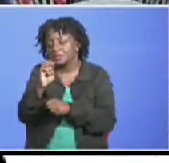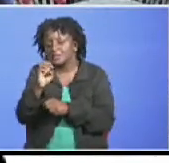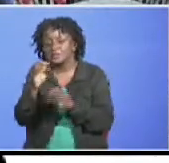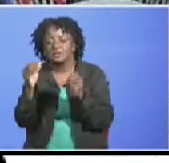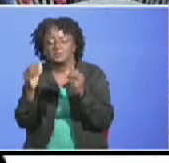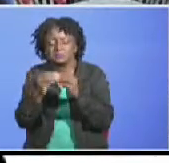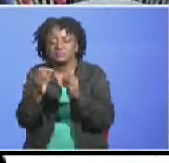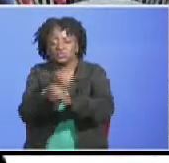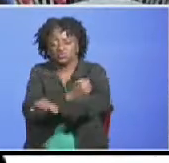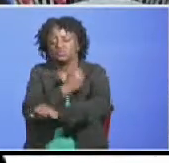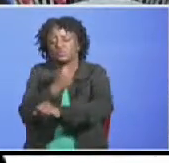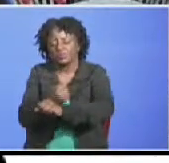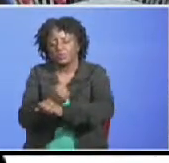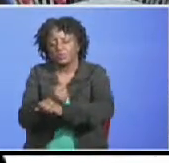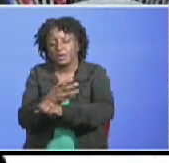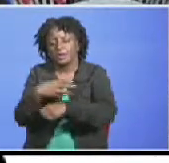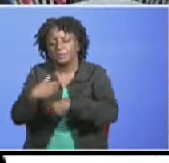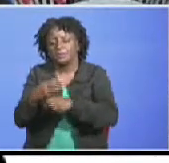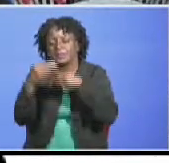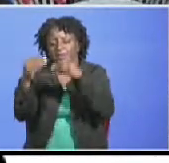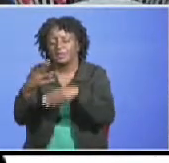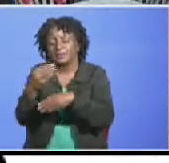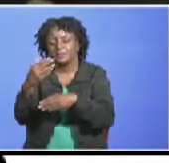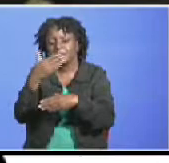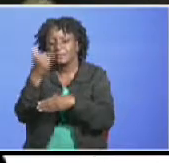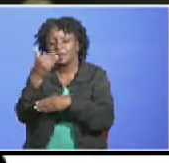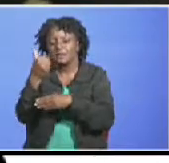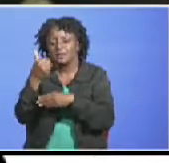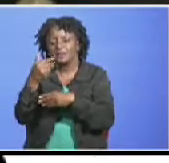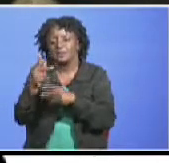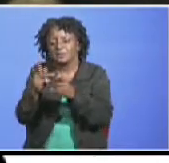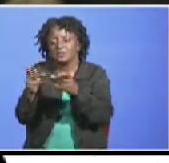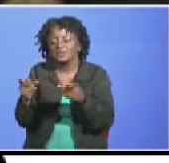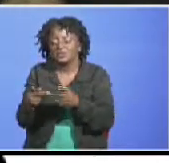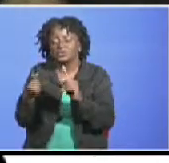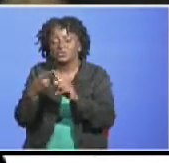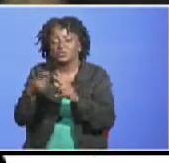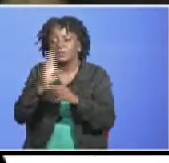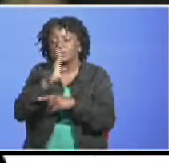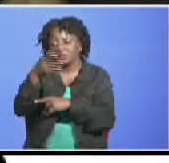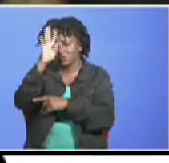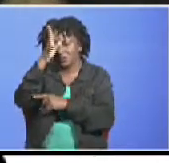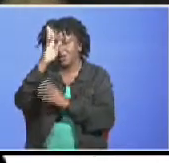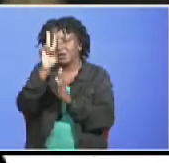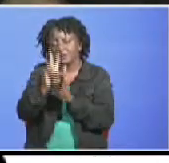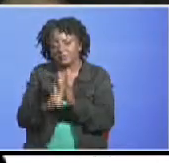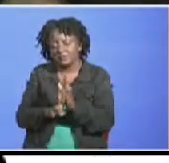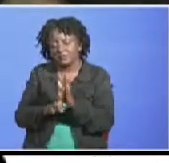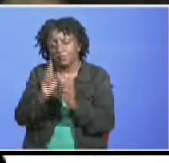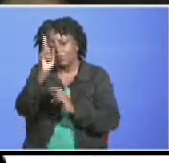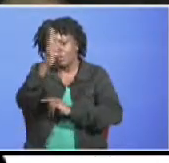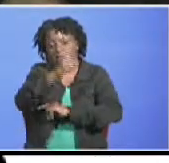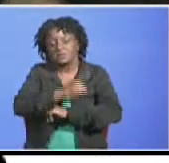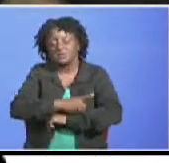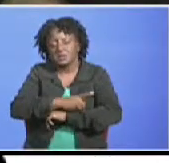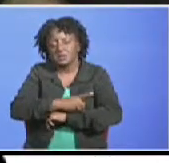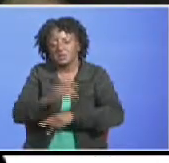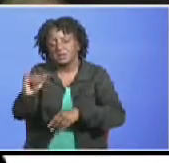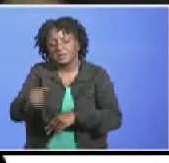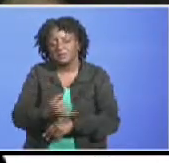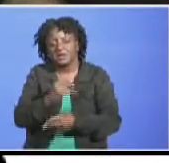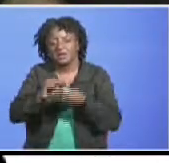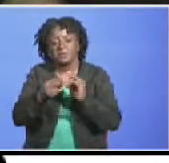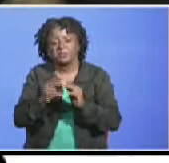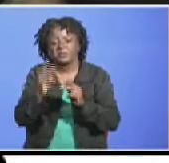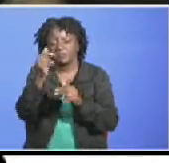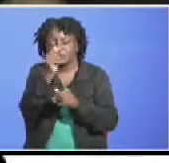and to make them in a better position to innovate. The one-day sessions inviting a number of private sector leaders